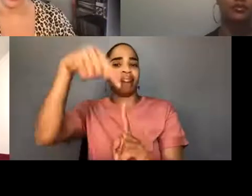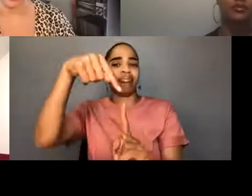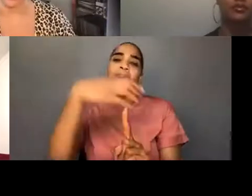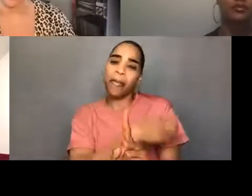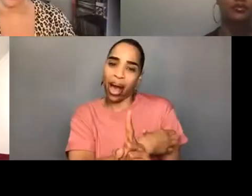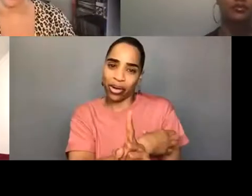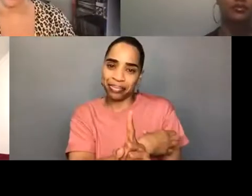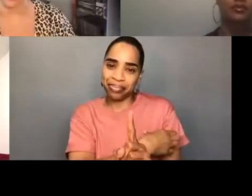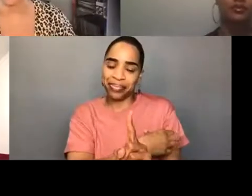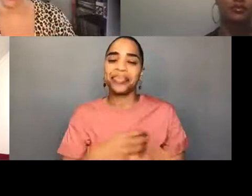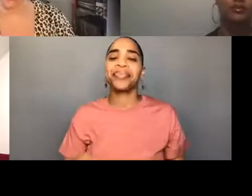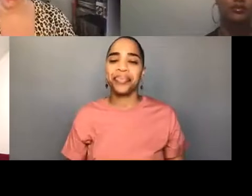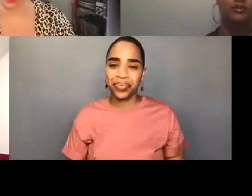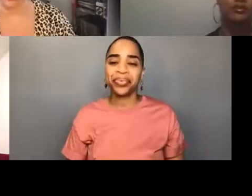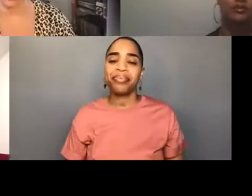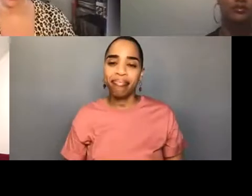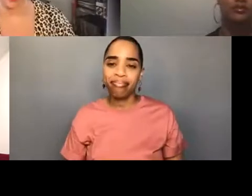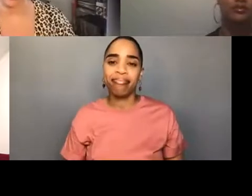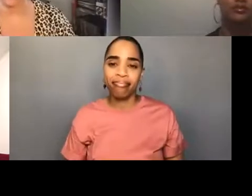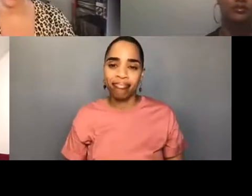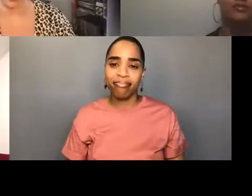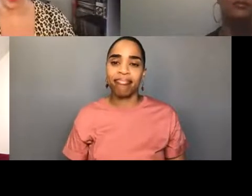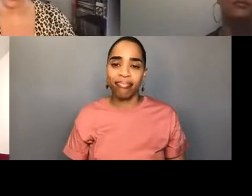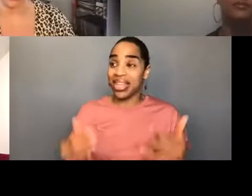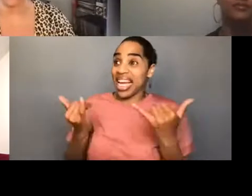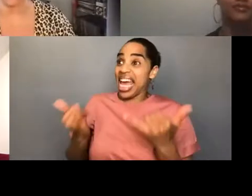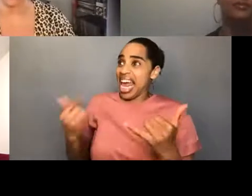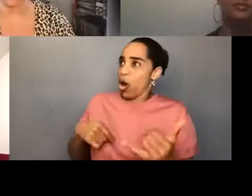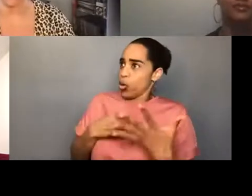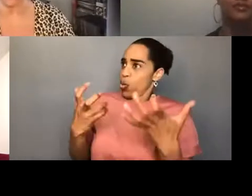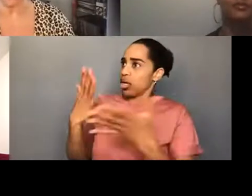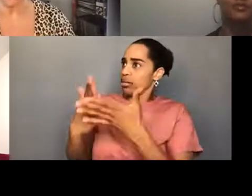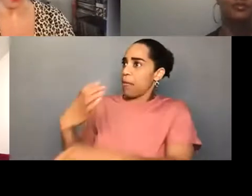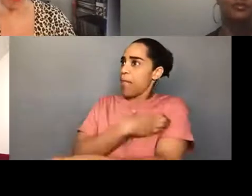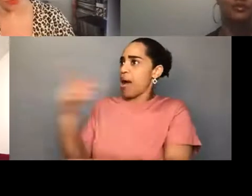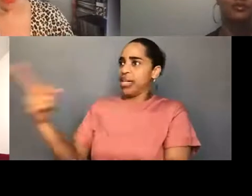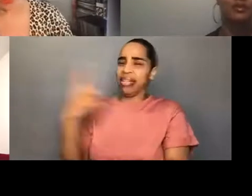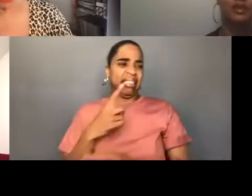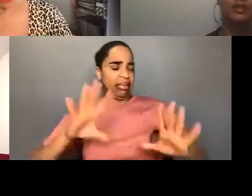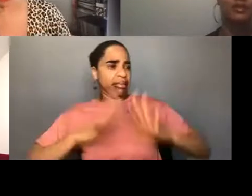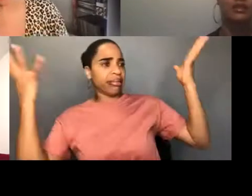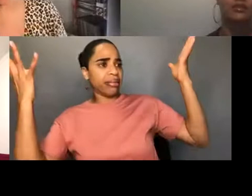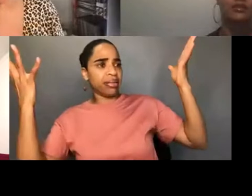that other people are now demanding some of that power.